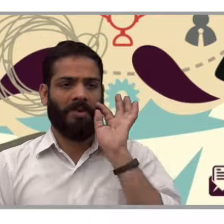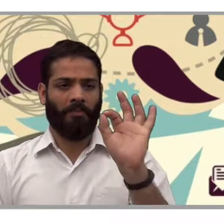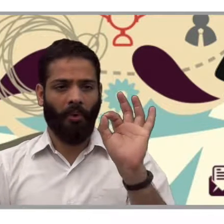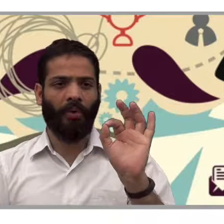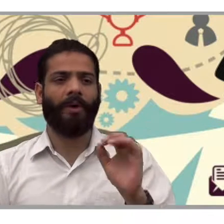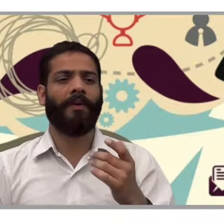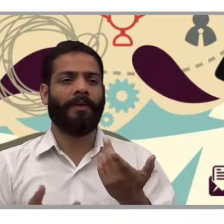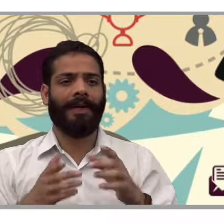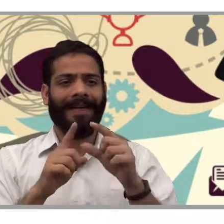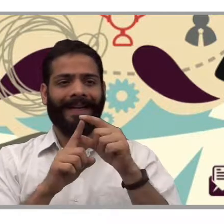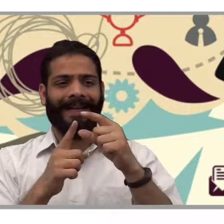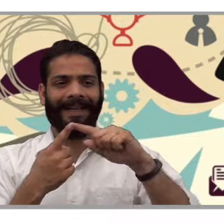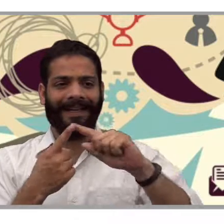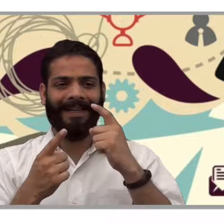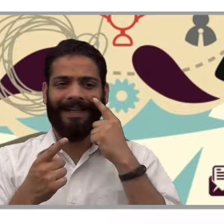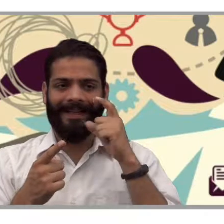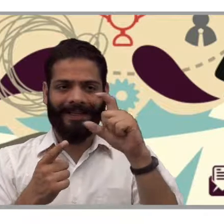a different hand shape,